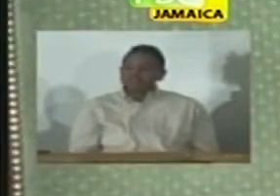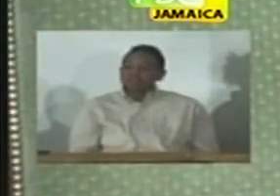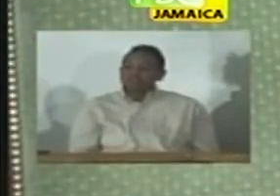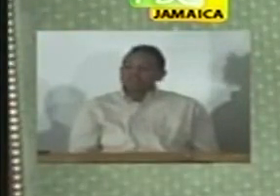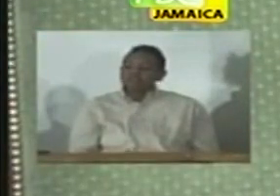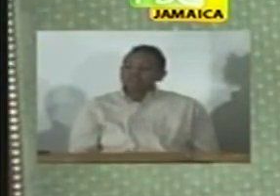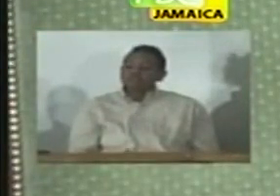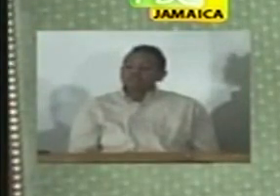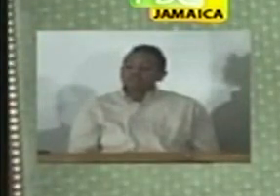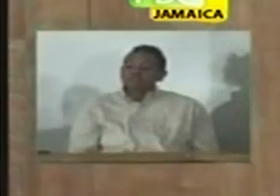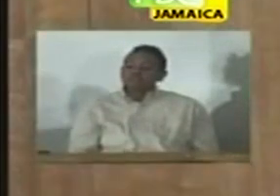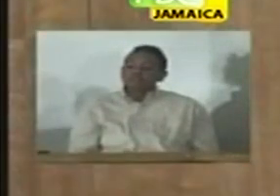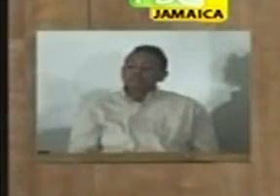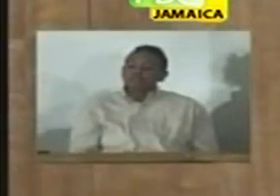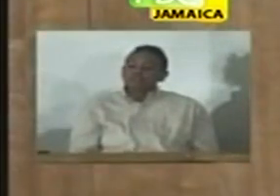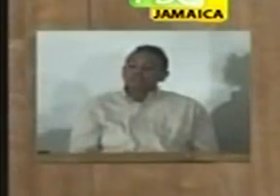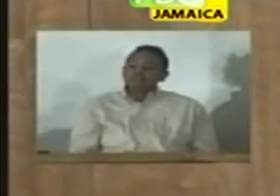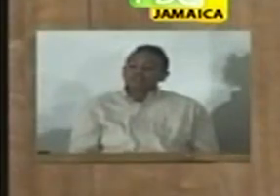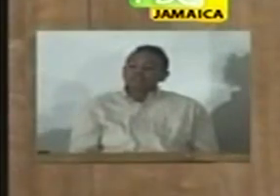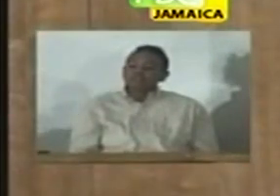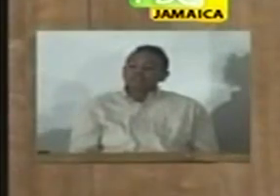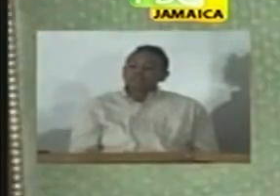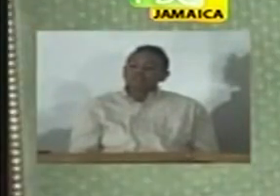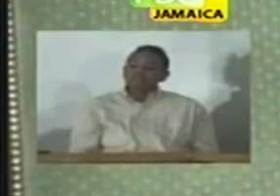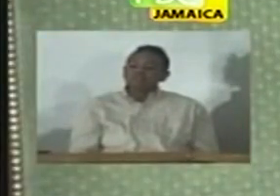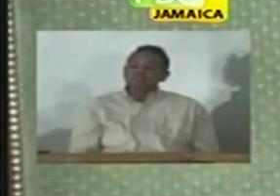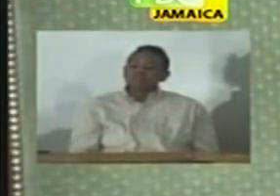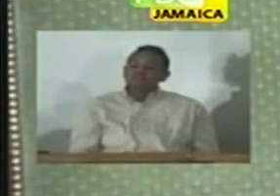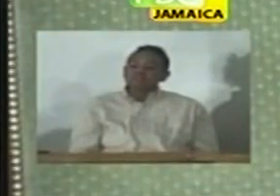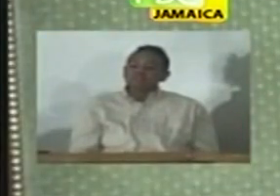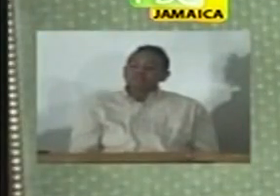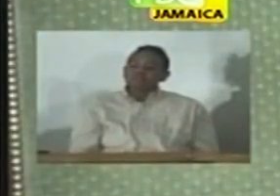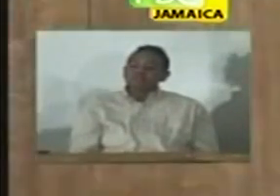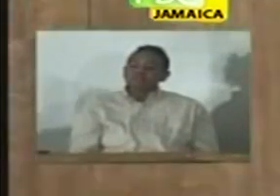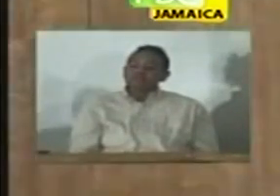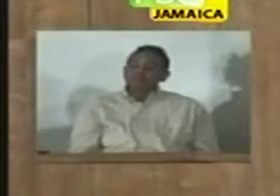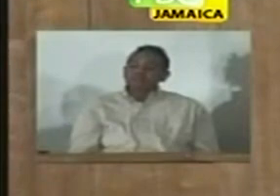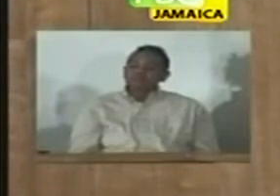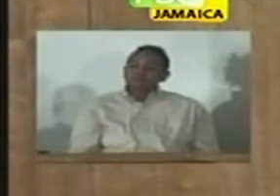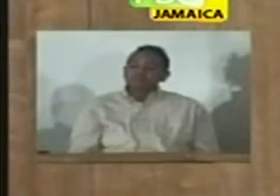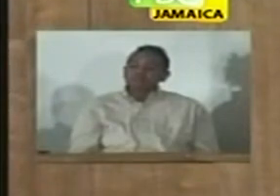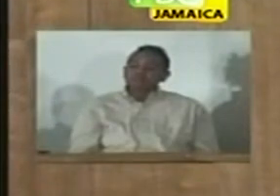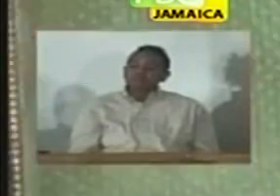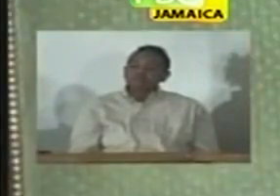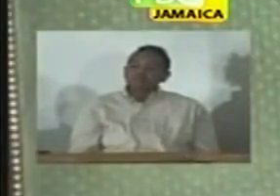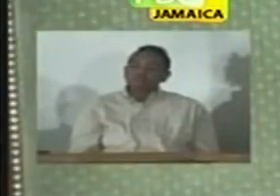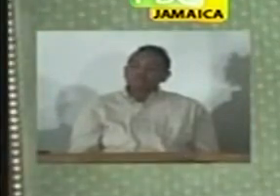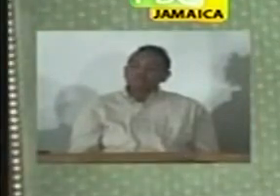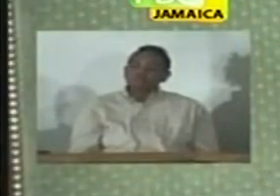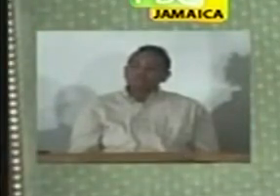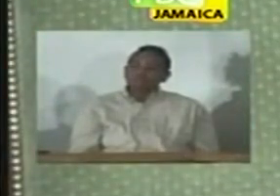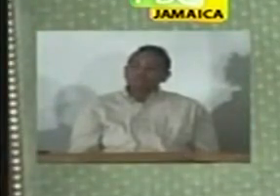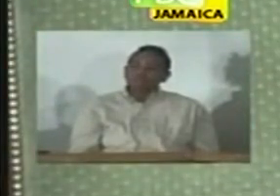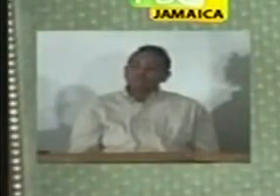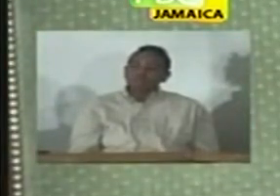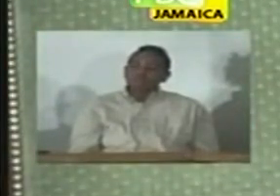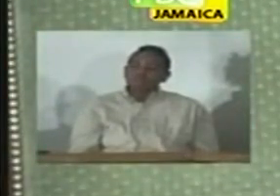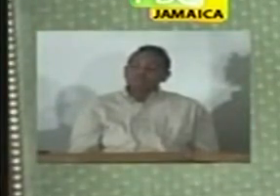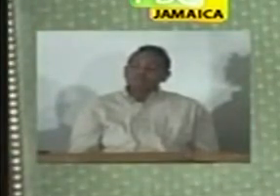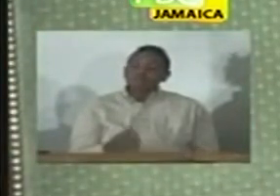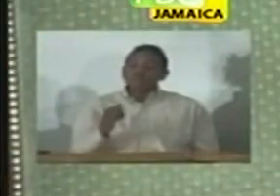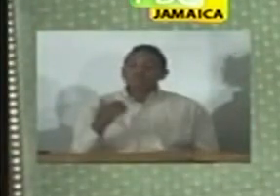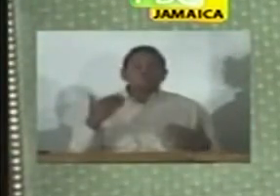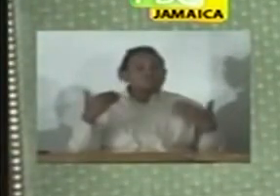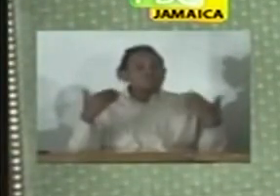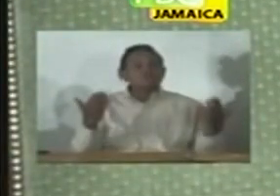Mr. Brown, you're gone again, Mr. President. Just, I beg, I'm interceding with you. Just